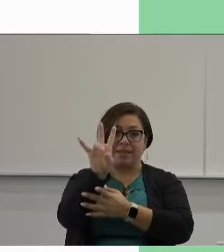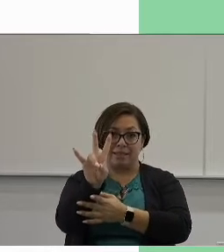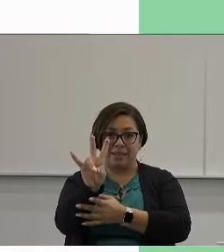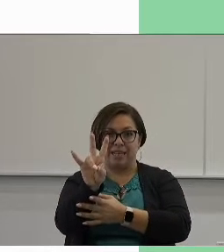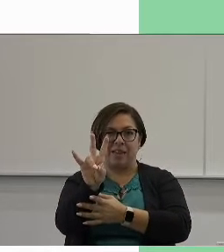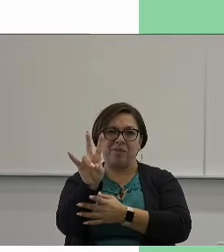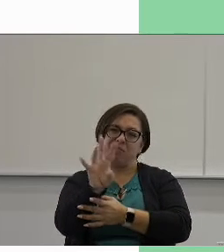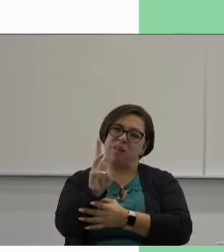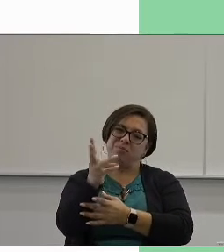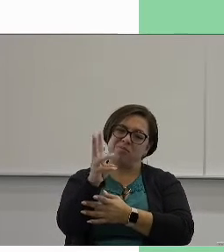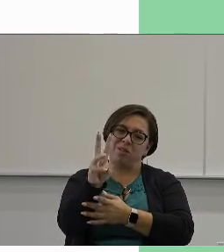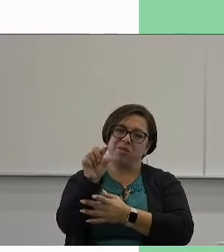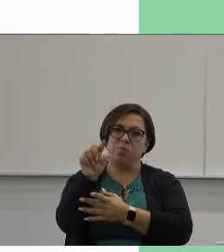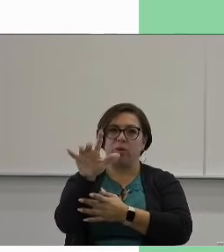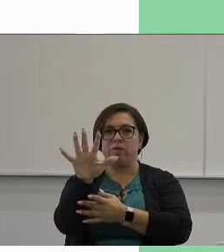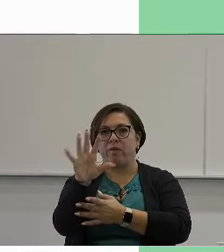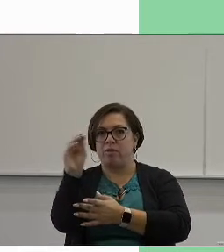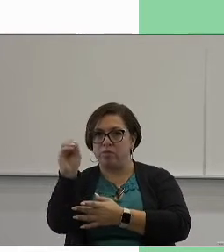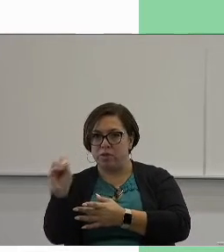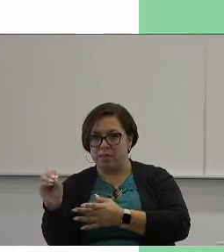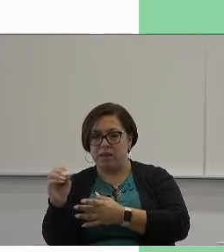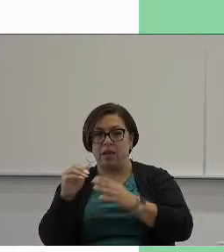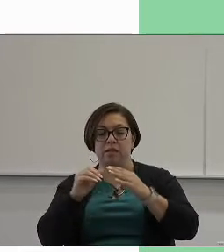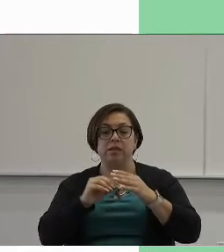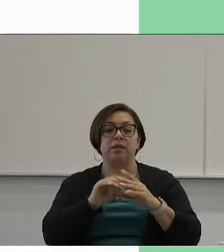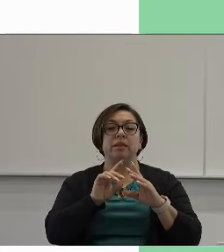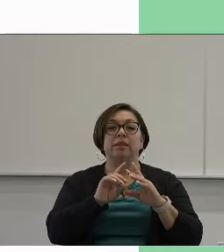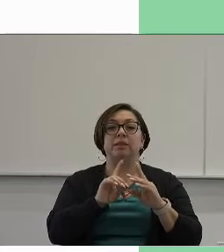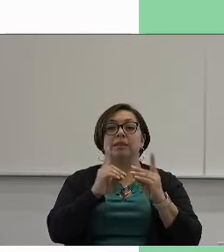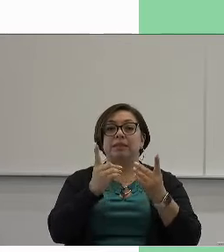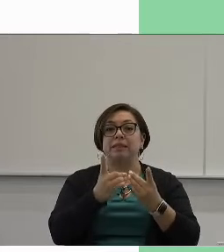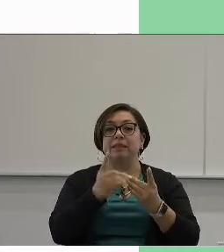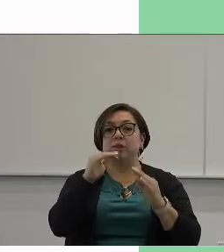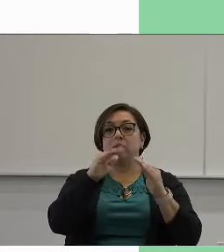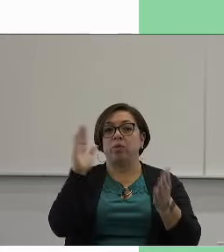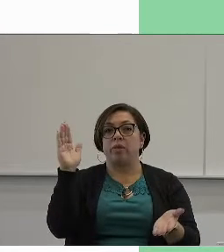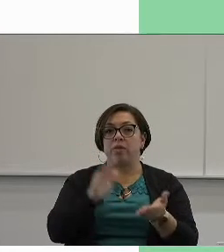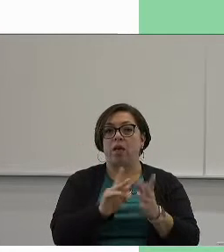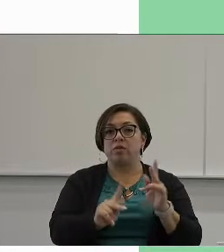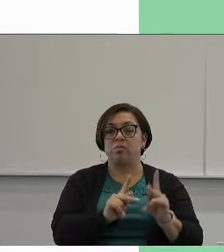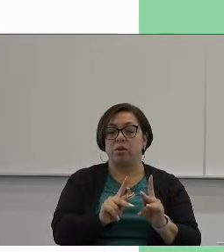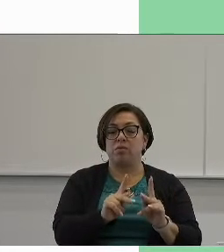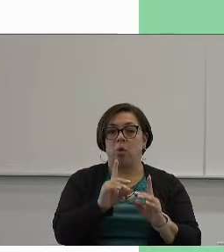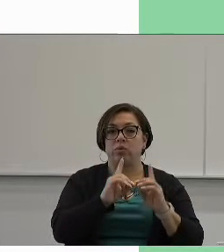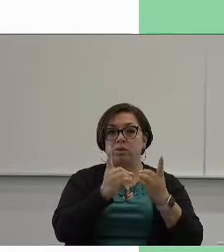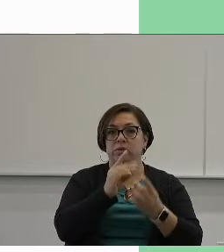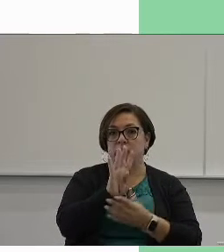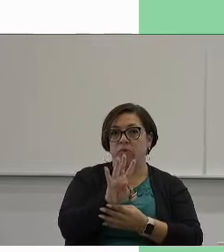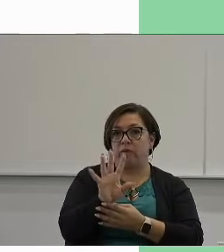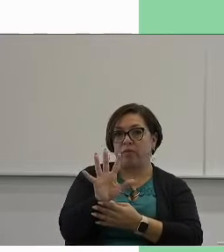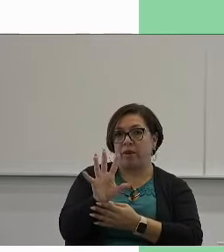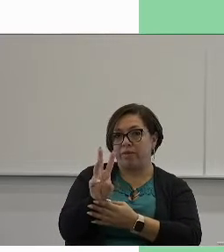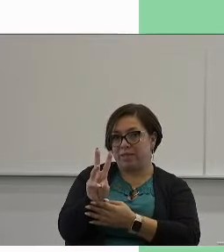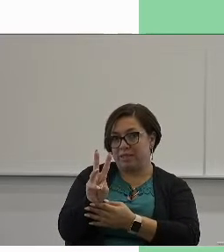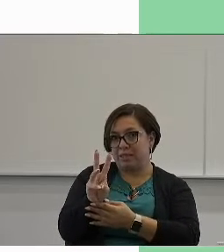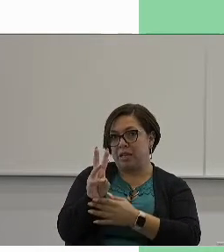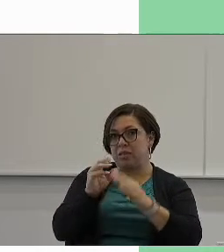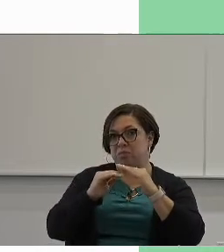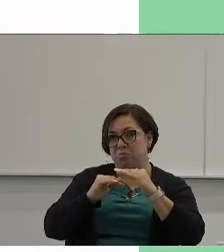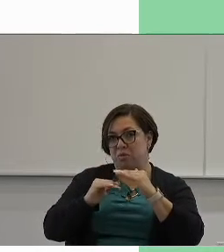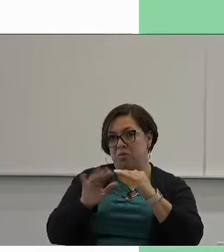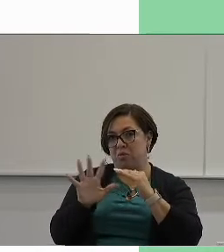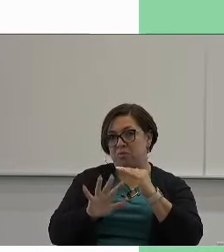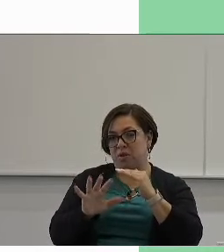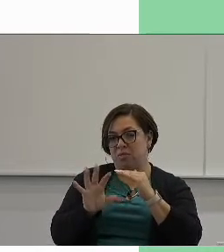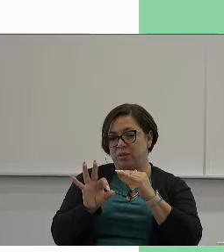16.75%. And the least populated are Districts 4, 5, and 6, which are each underpopulated between roughly